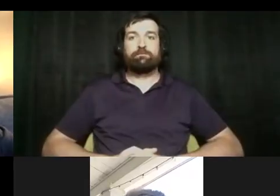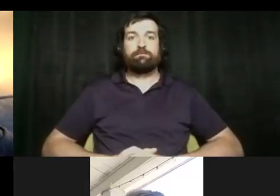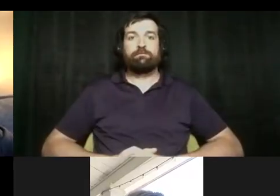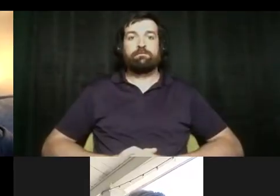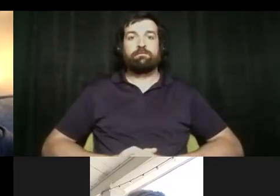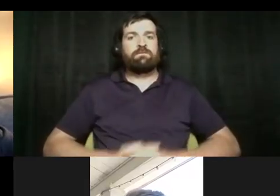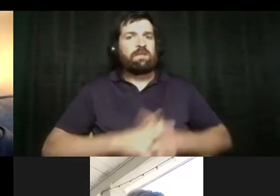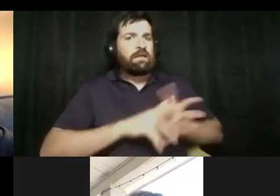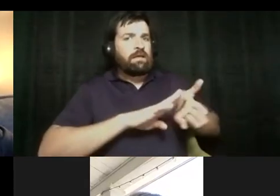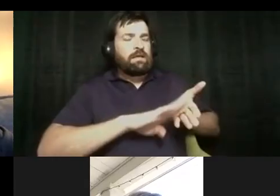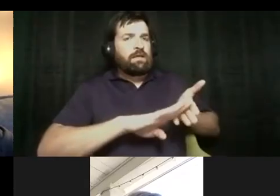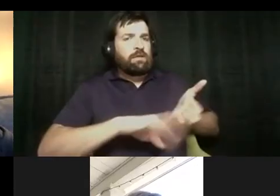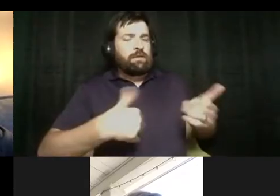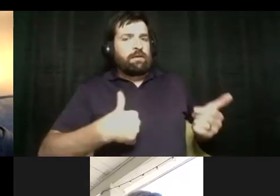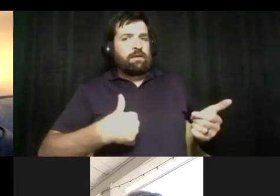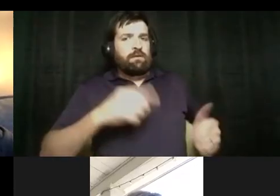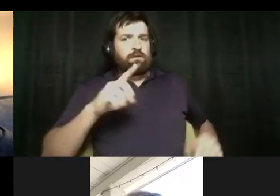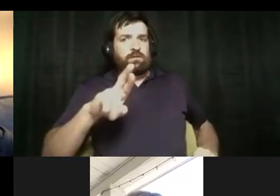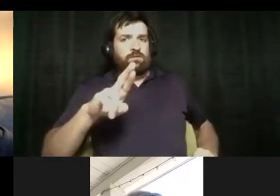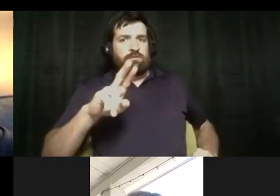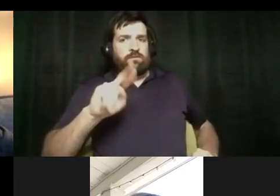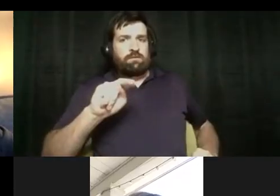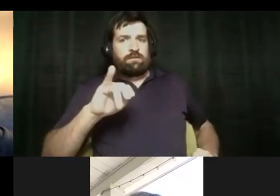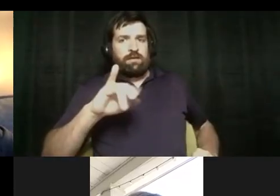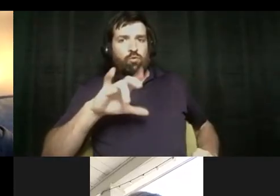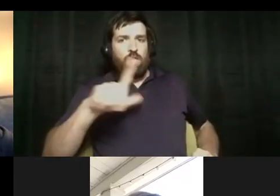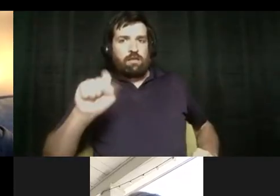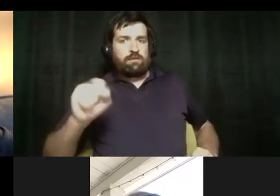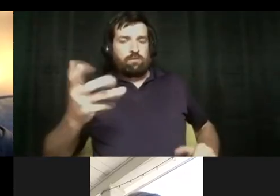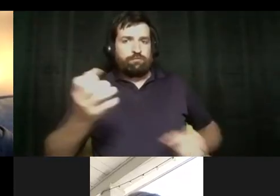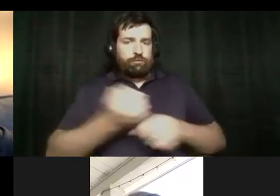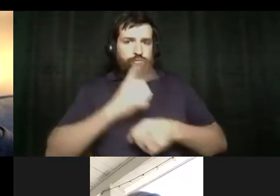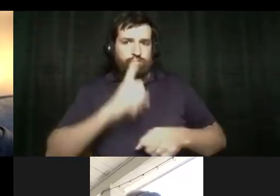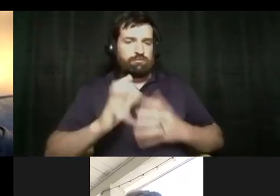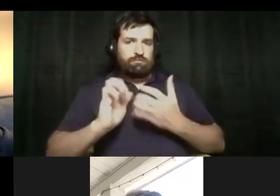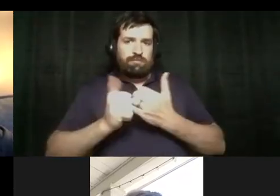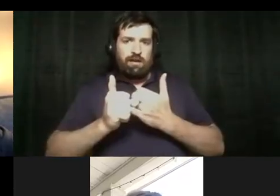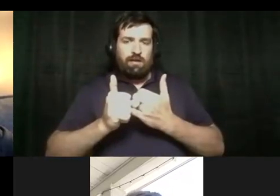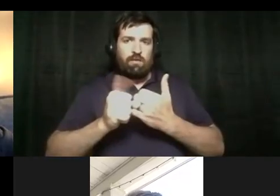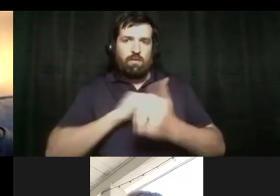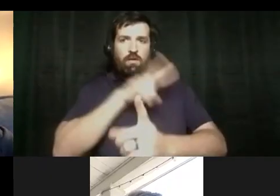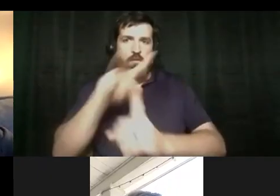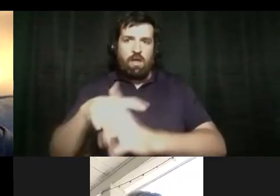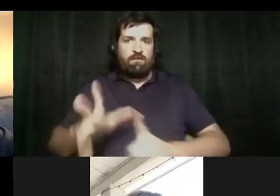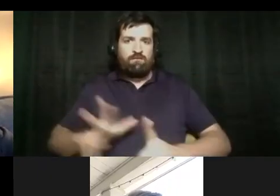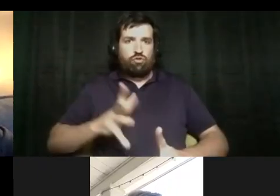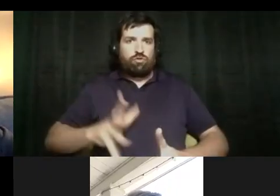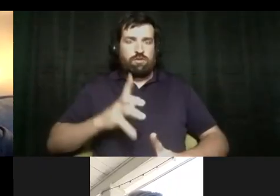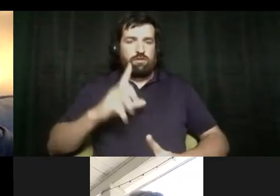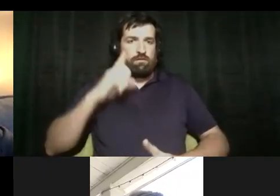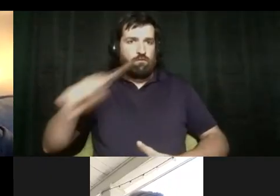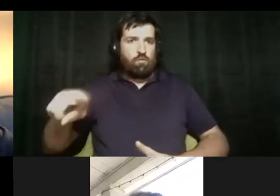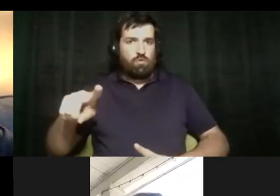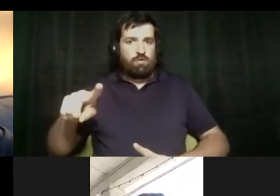Excuse me, Dr. Nicholas, can I ask to make sure how we can apply officially for kind